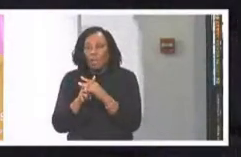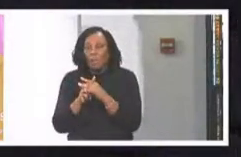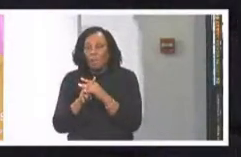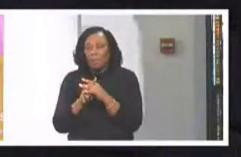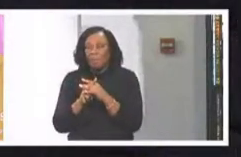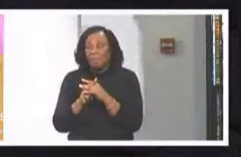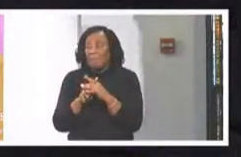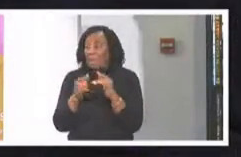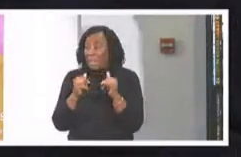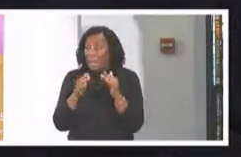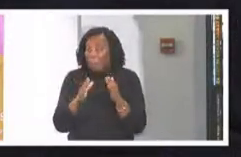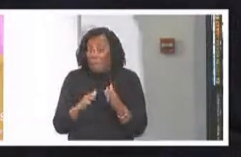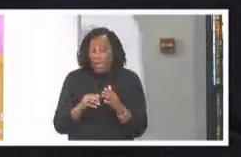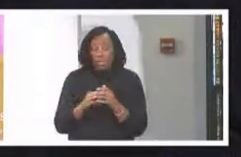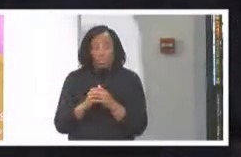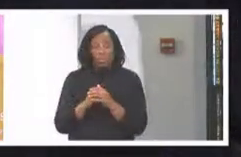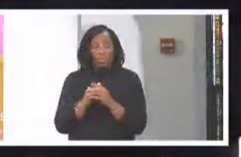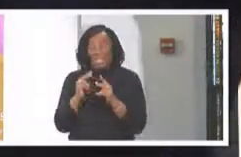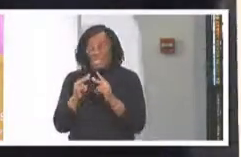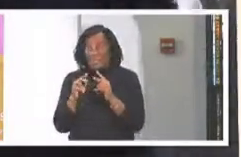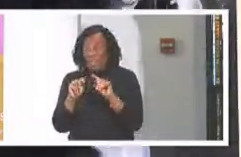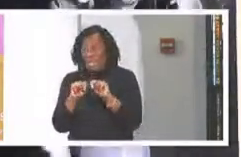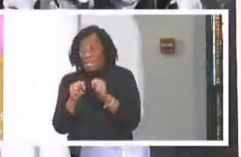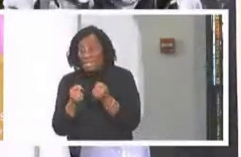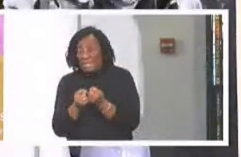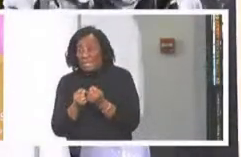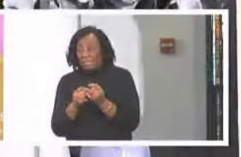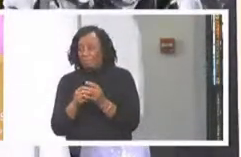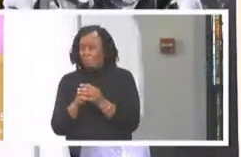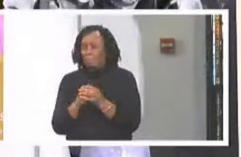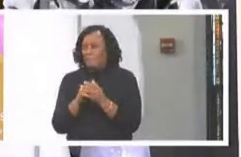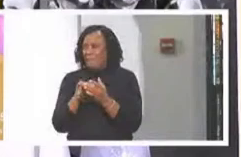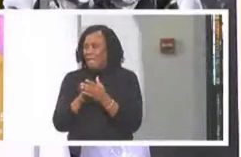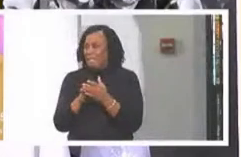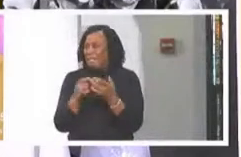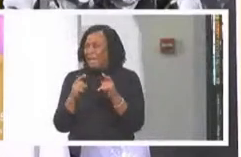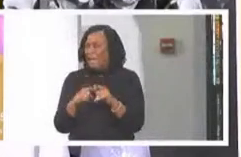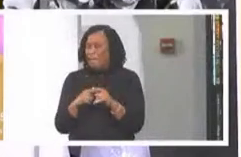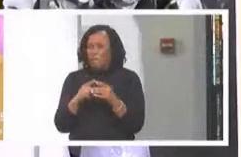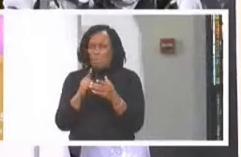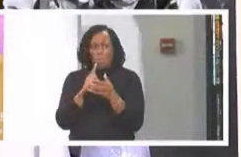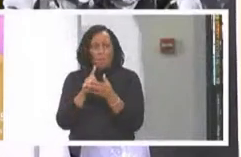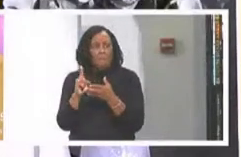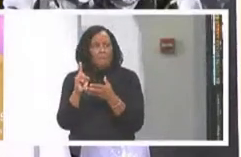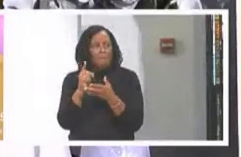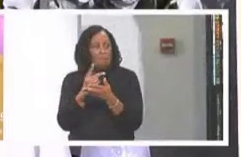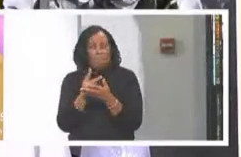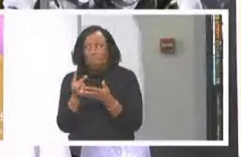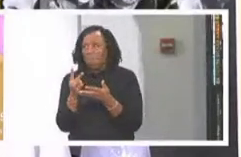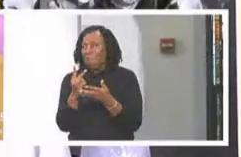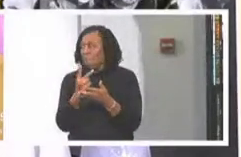Celtics players nor the visiting team. This happened like 4 weeks in a row.